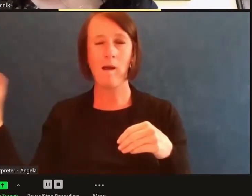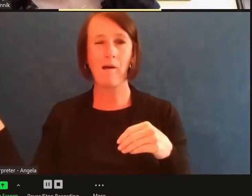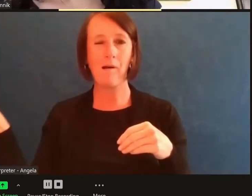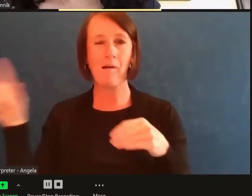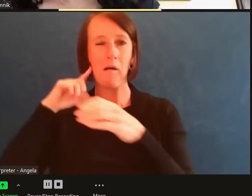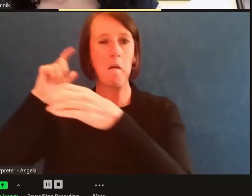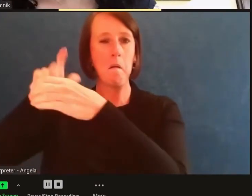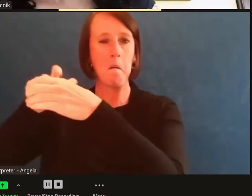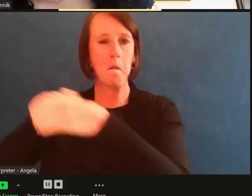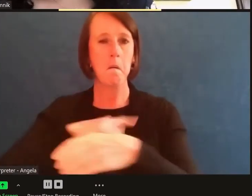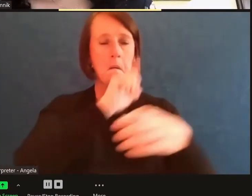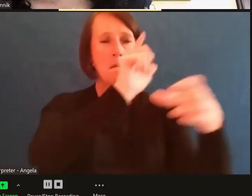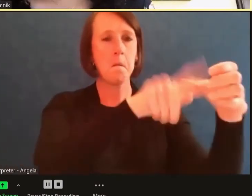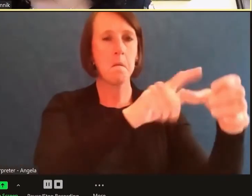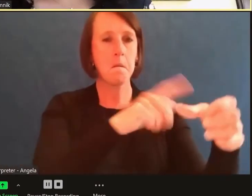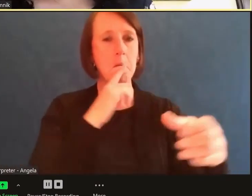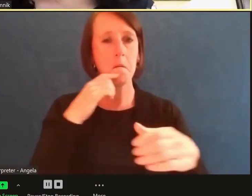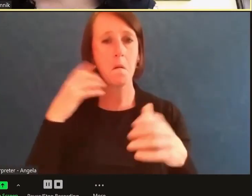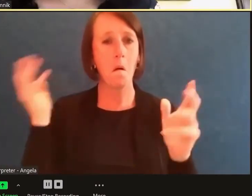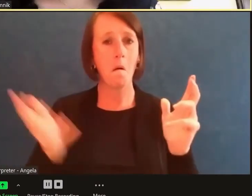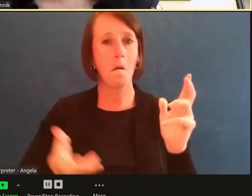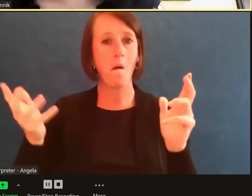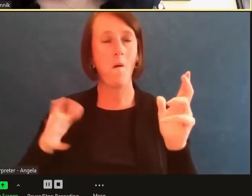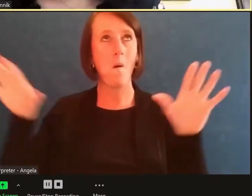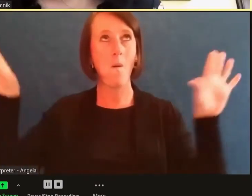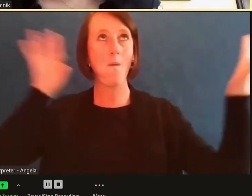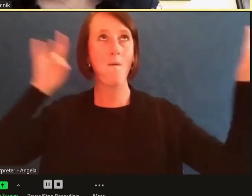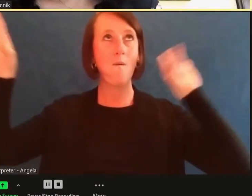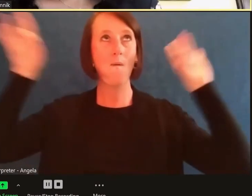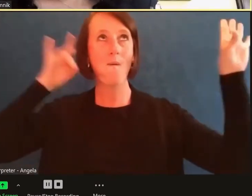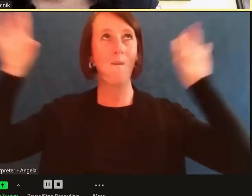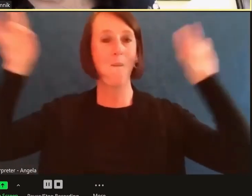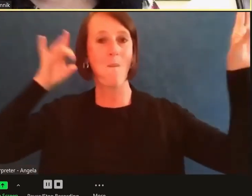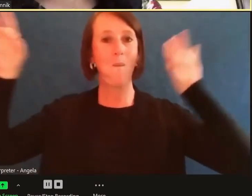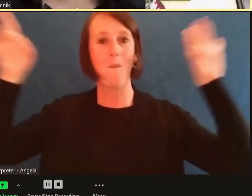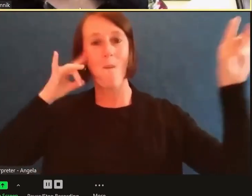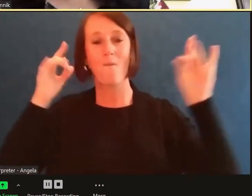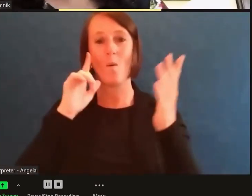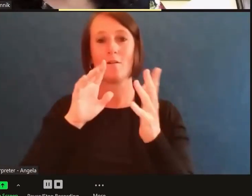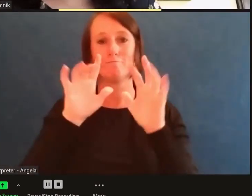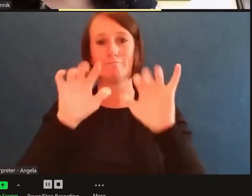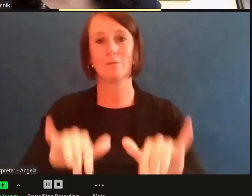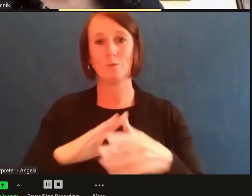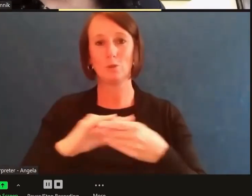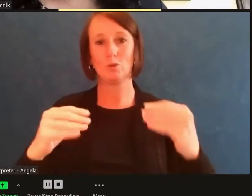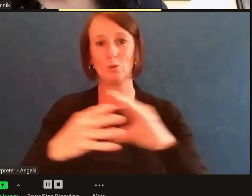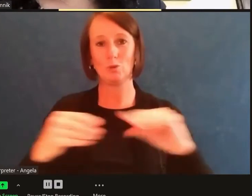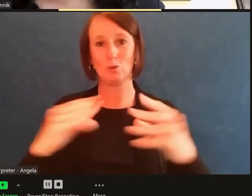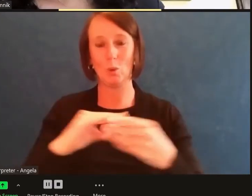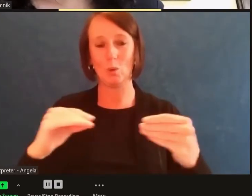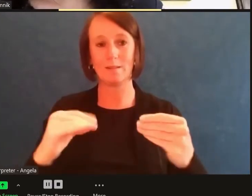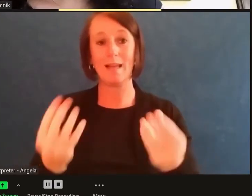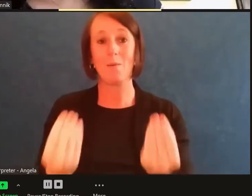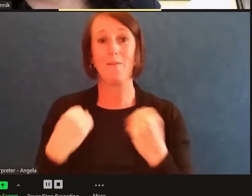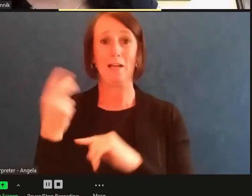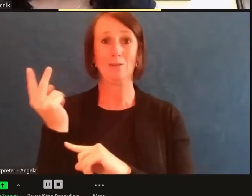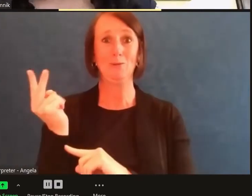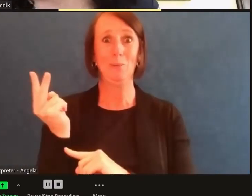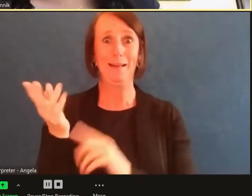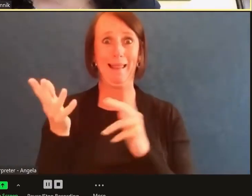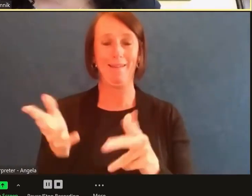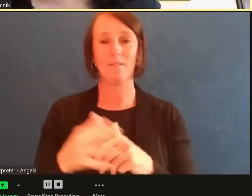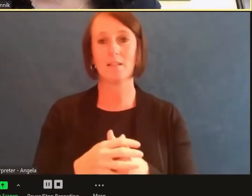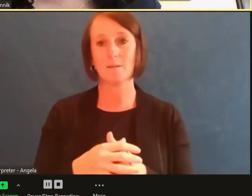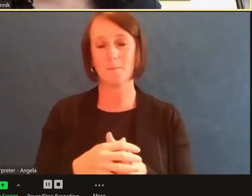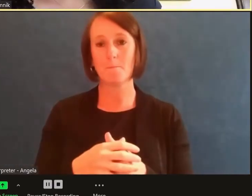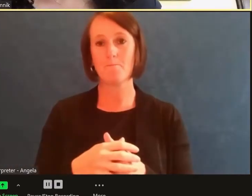conversations. Ideas for stories. Exactly. Eric, Jenny's given us the 2-minute mark, but I want